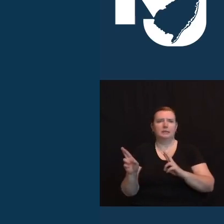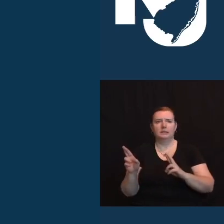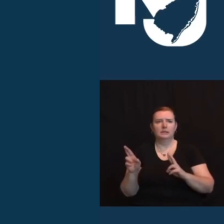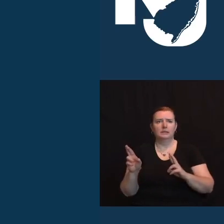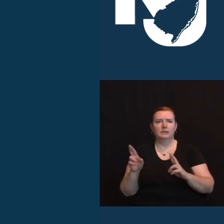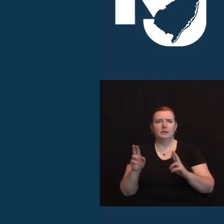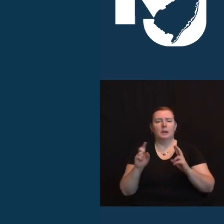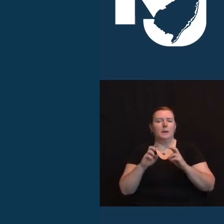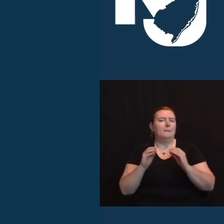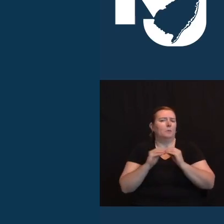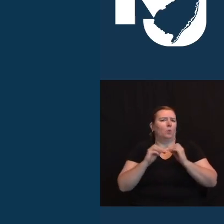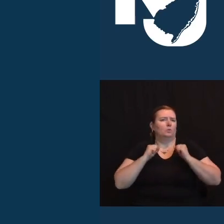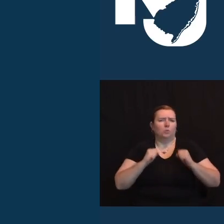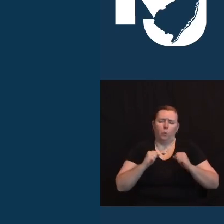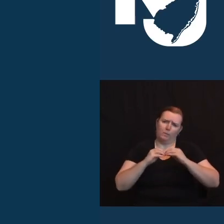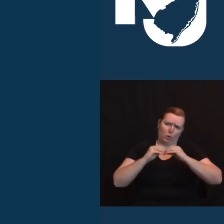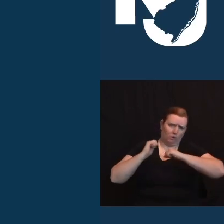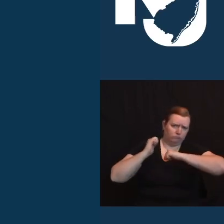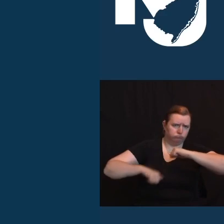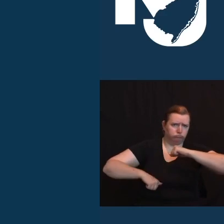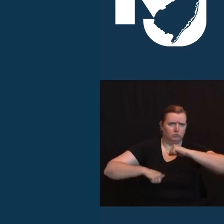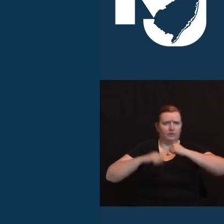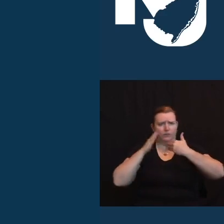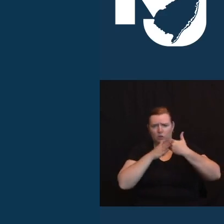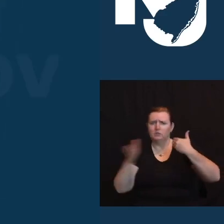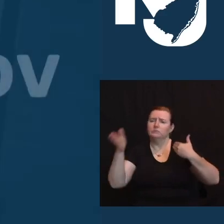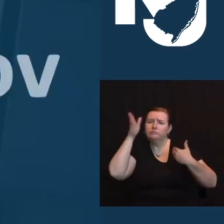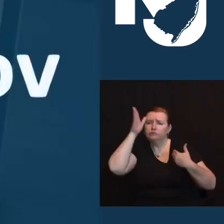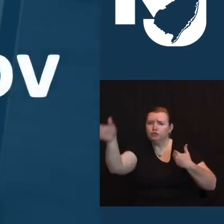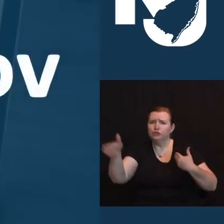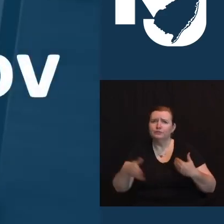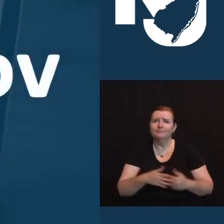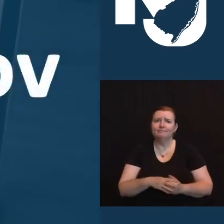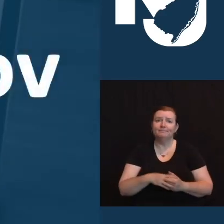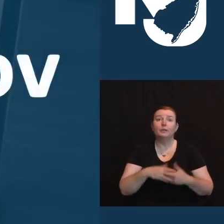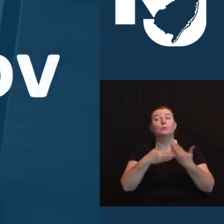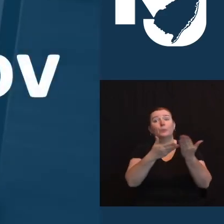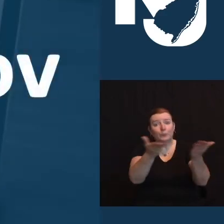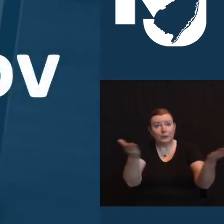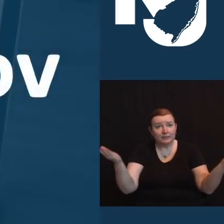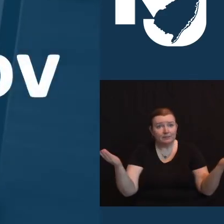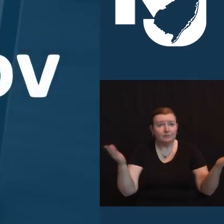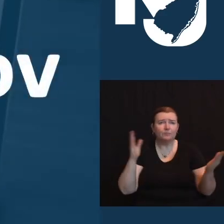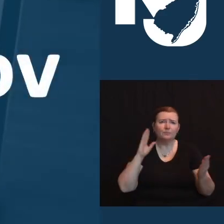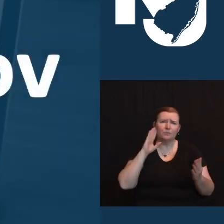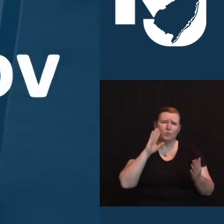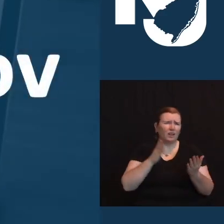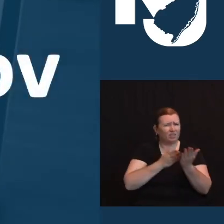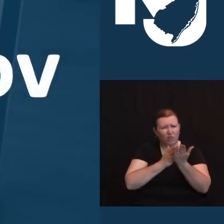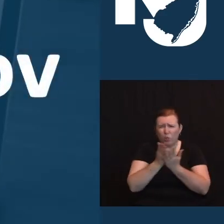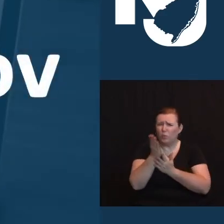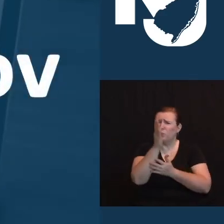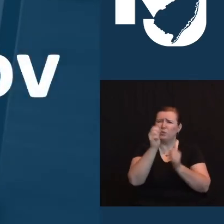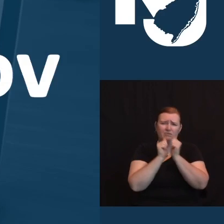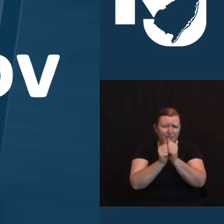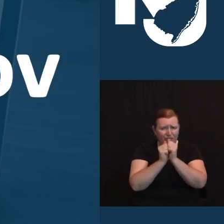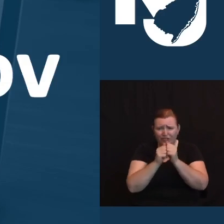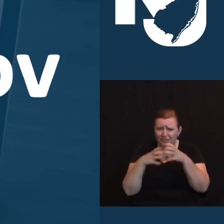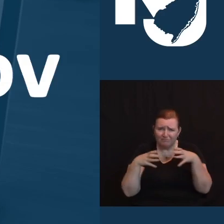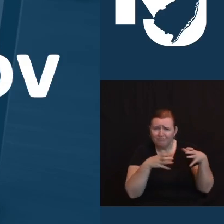more resilient for the years to come. So again, everyone, we're going to get through this together. We're going to come out stronger and more